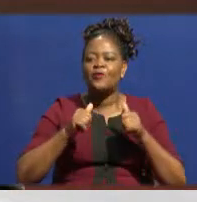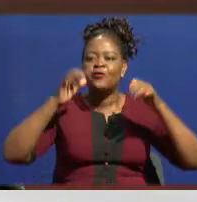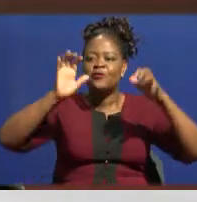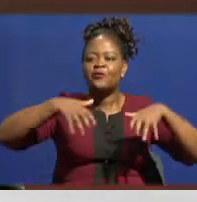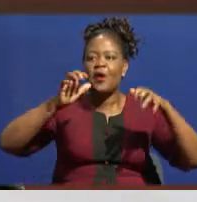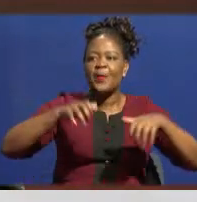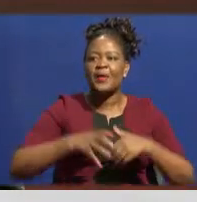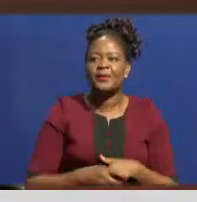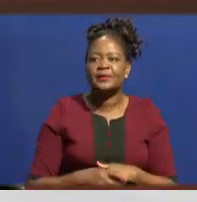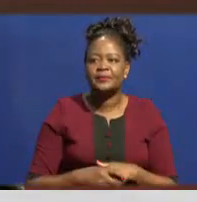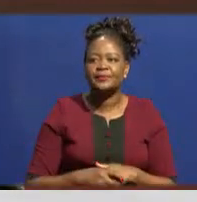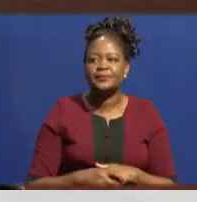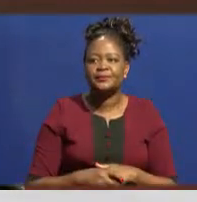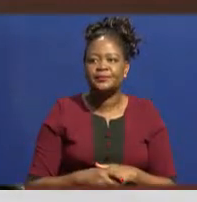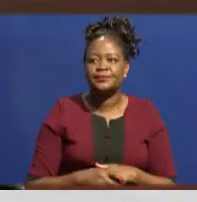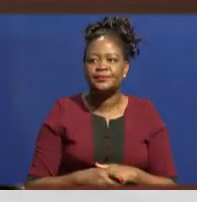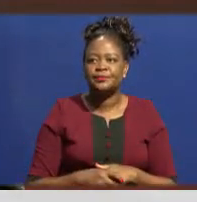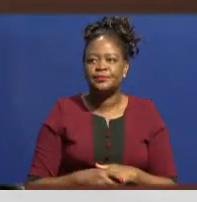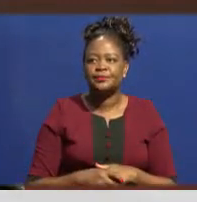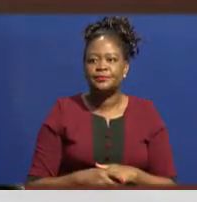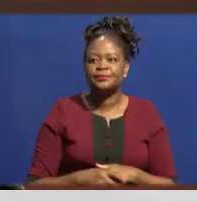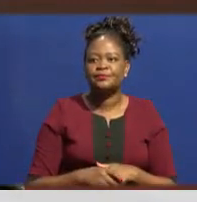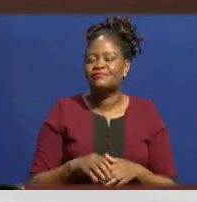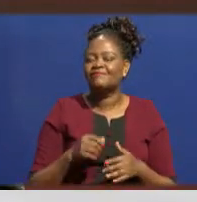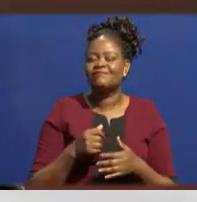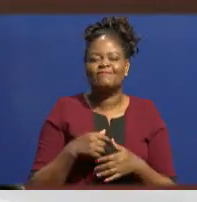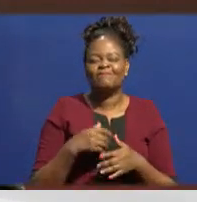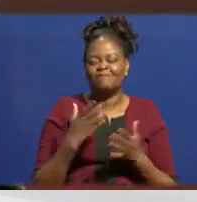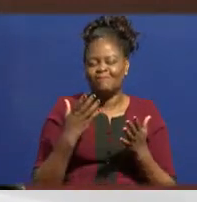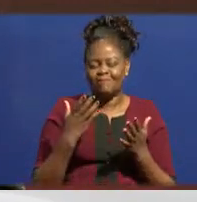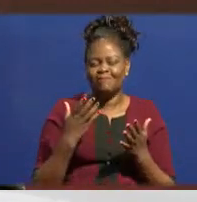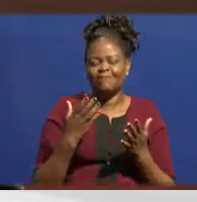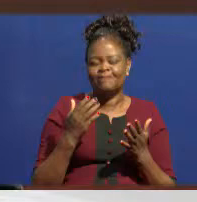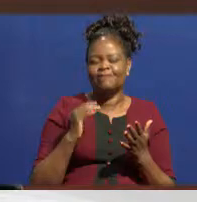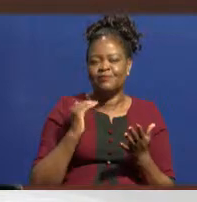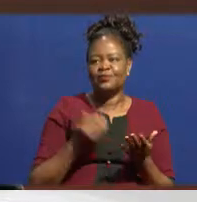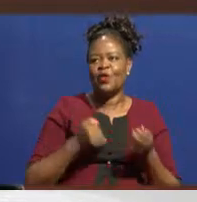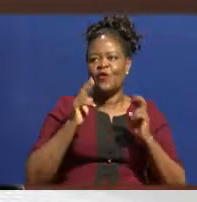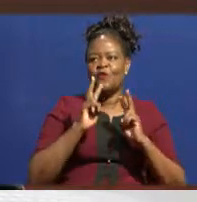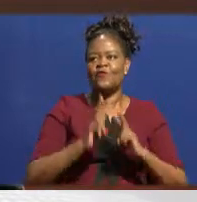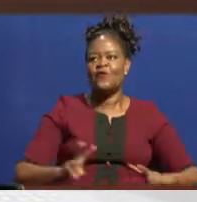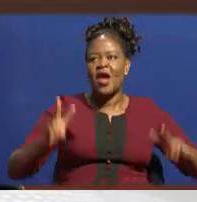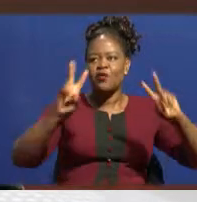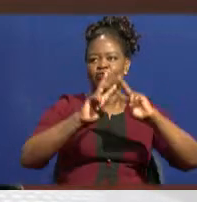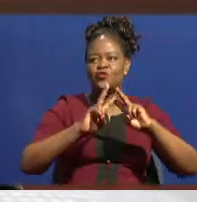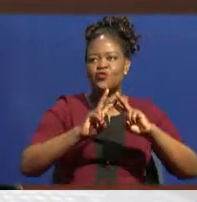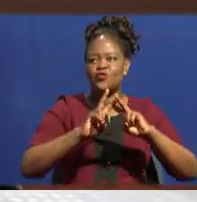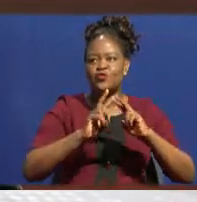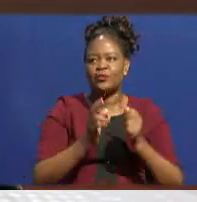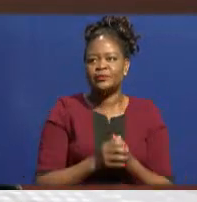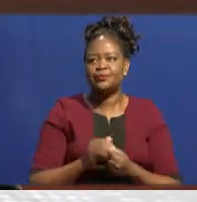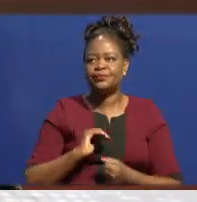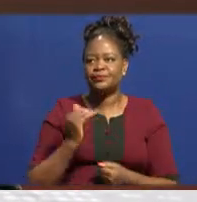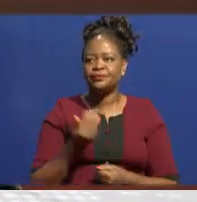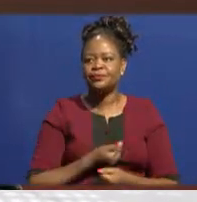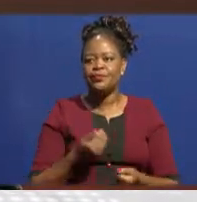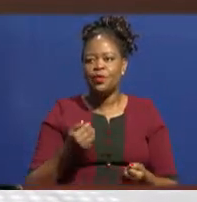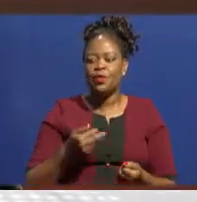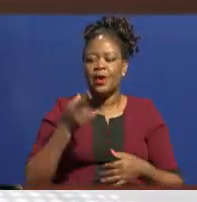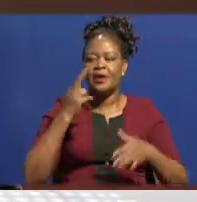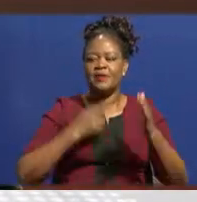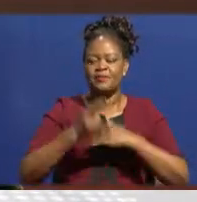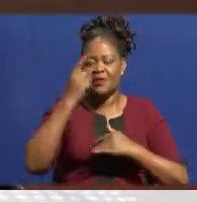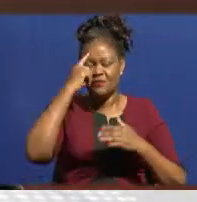farming, it's all around our value, our respect